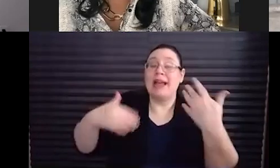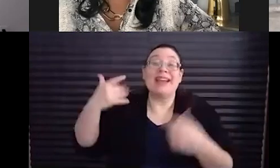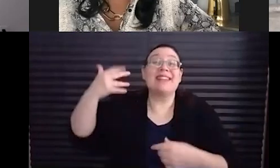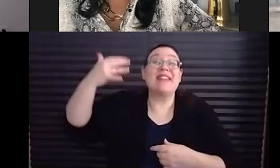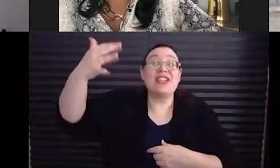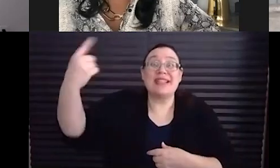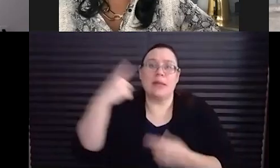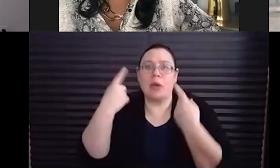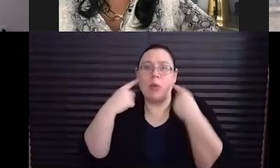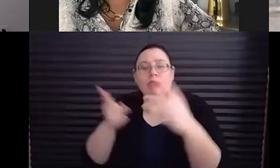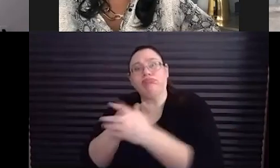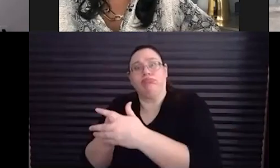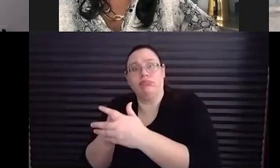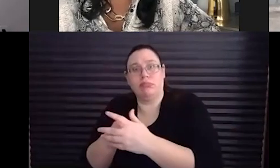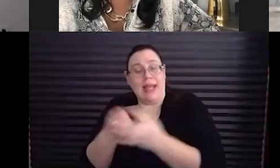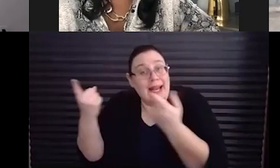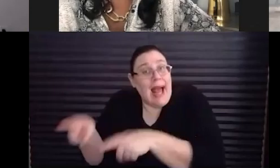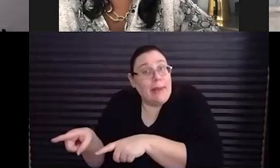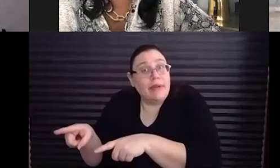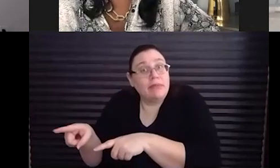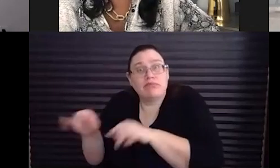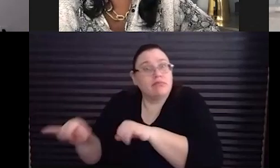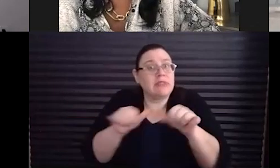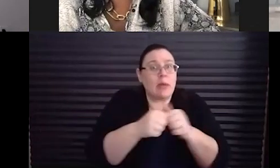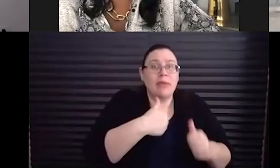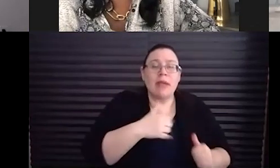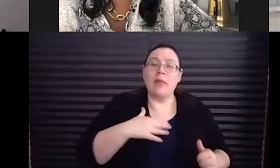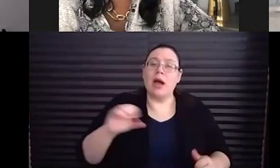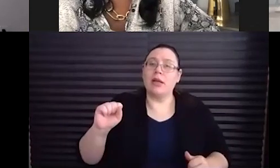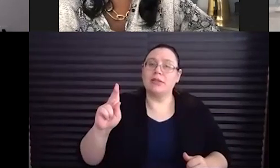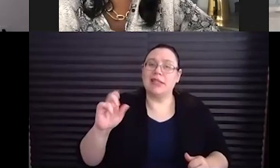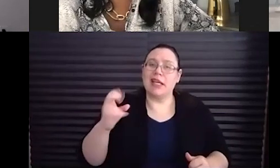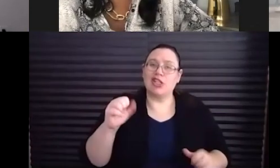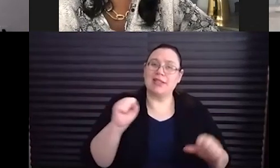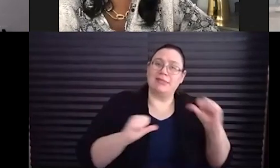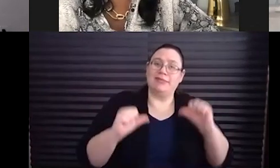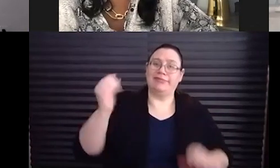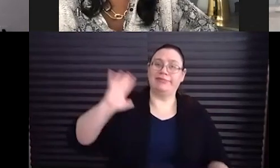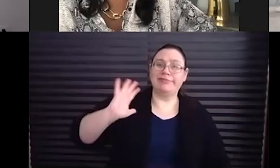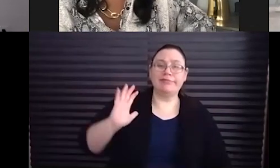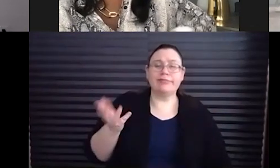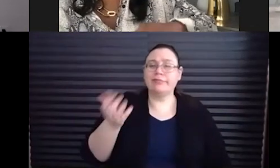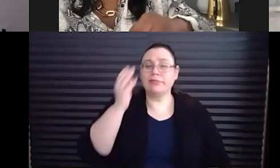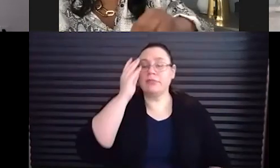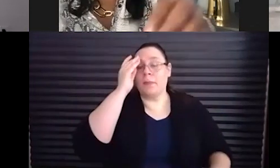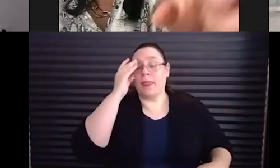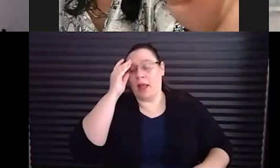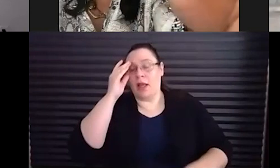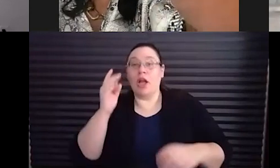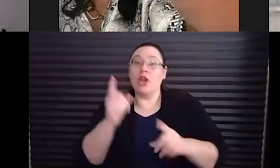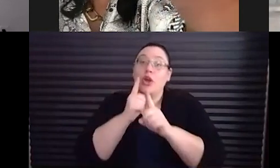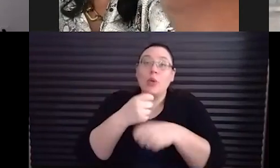it, with myself, like even the sketches that I used to do, the goal was to